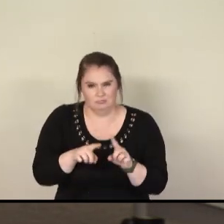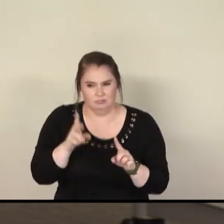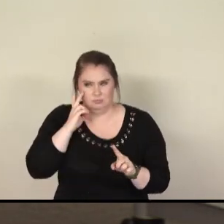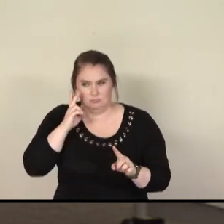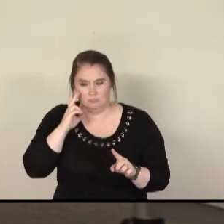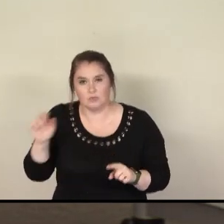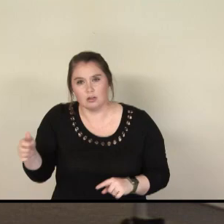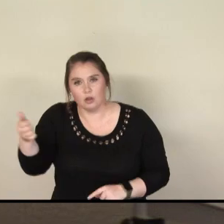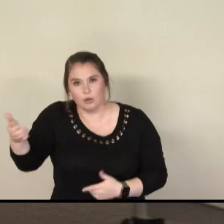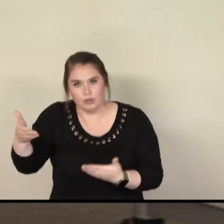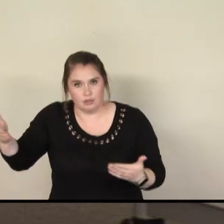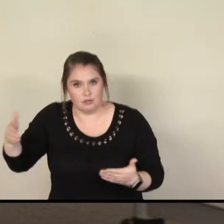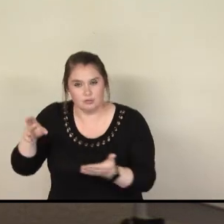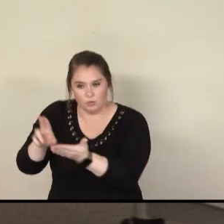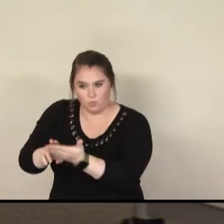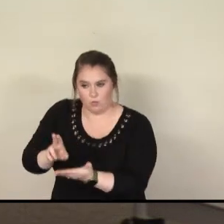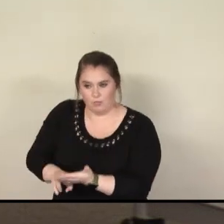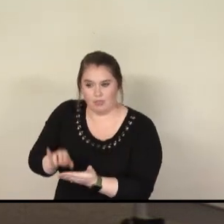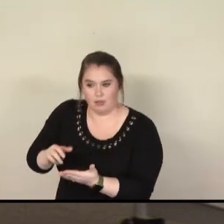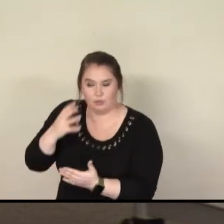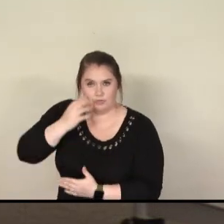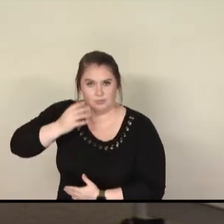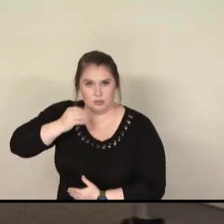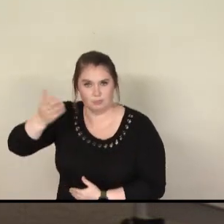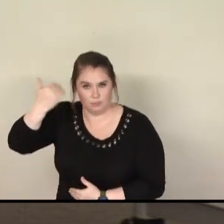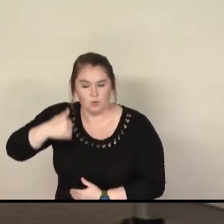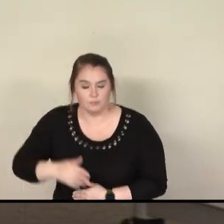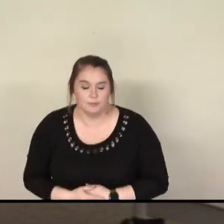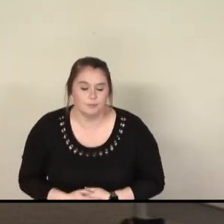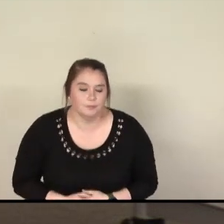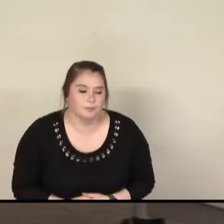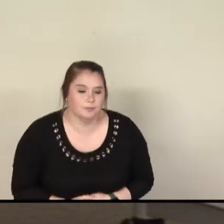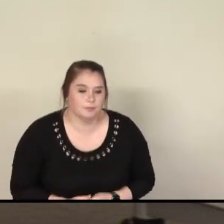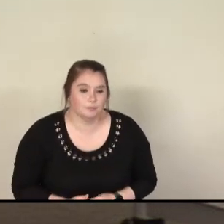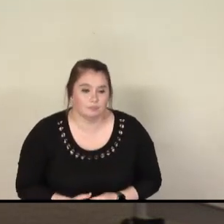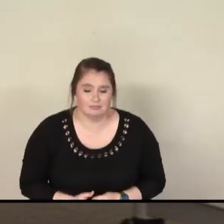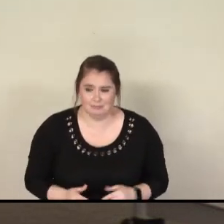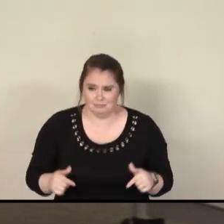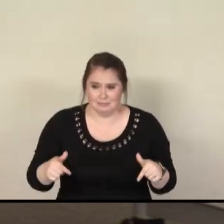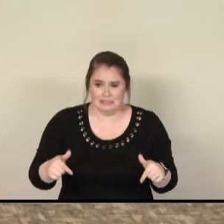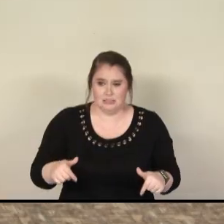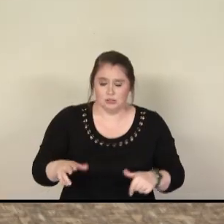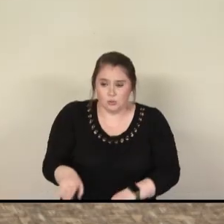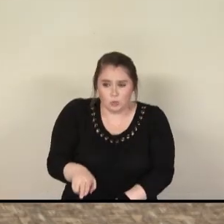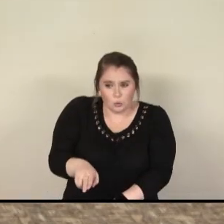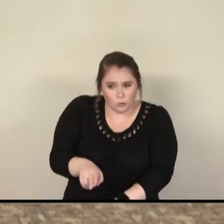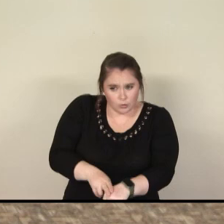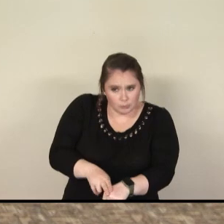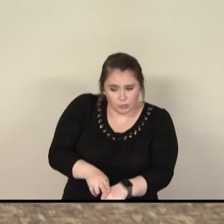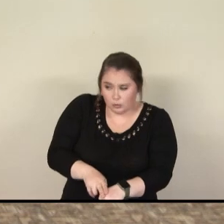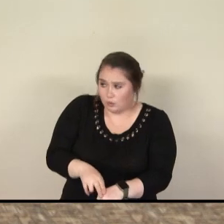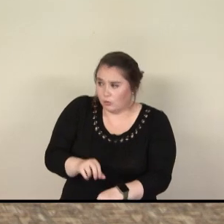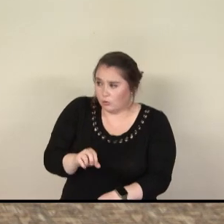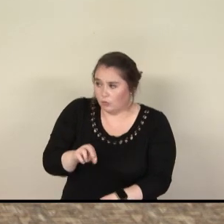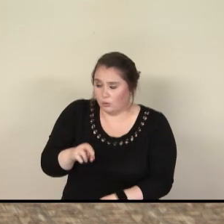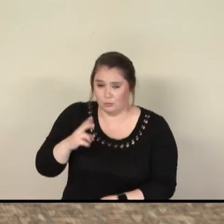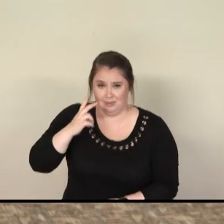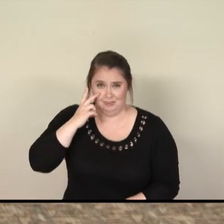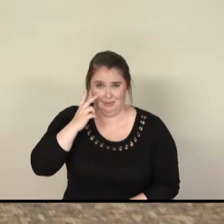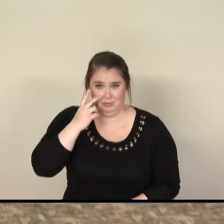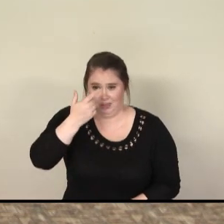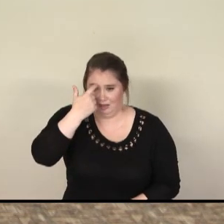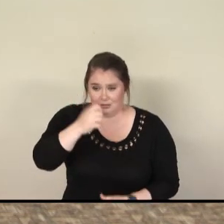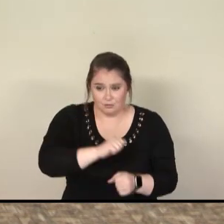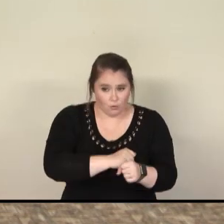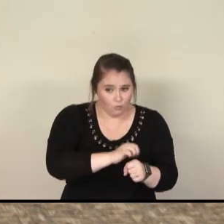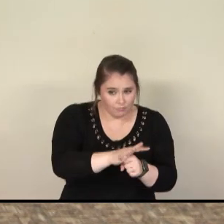enrollments that we haven't had in the past. Is this normal, or is this something we're seeing due to the pandemic?